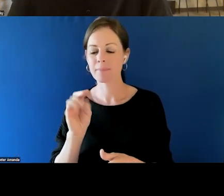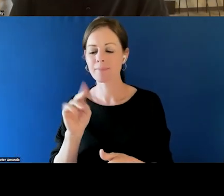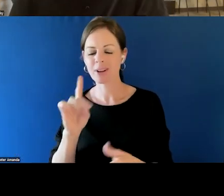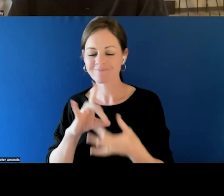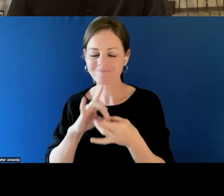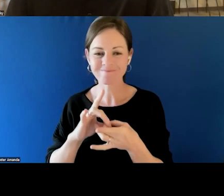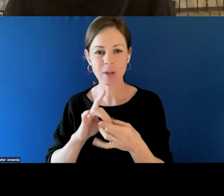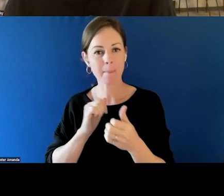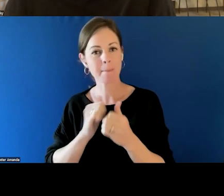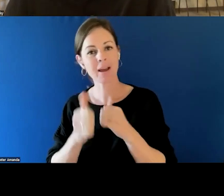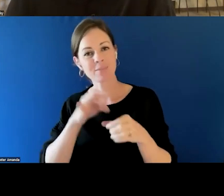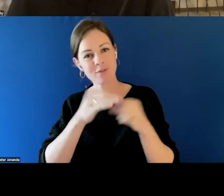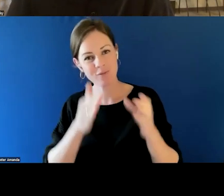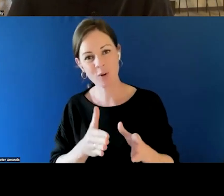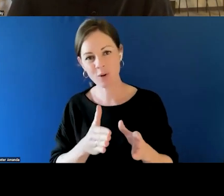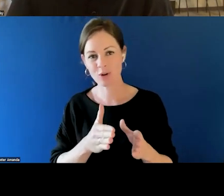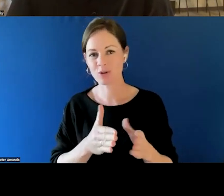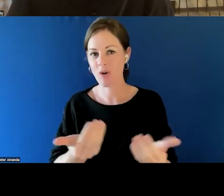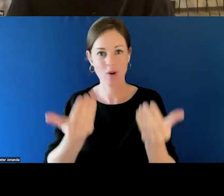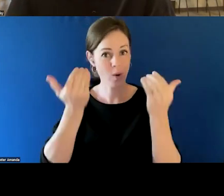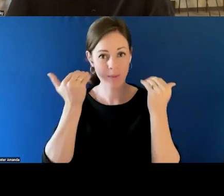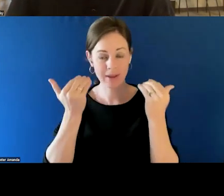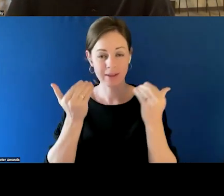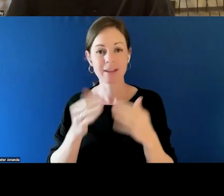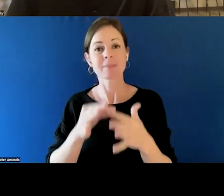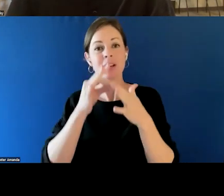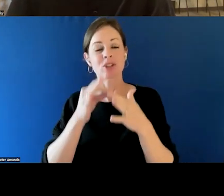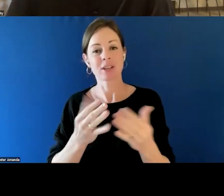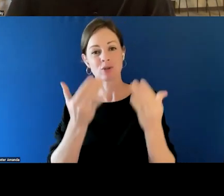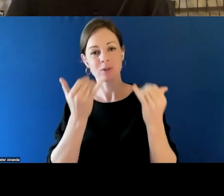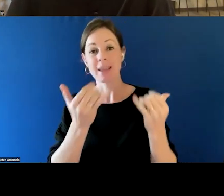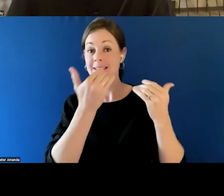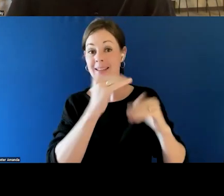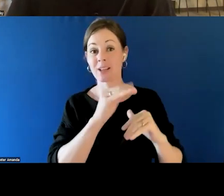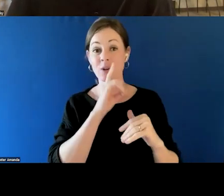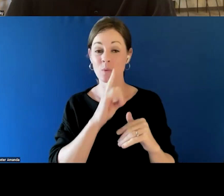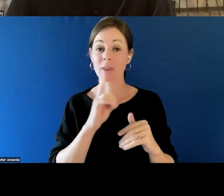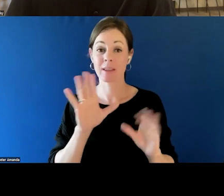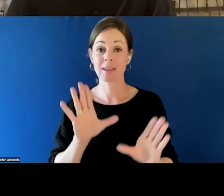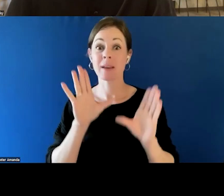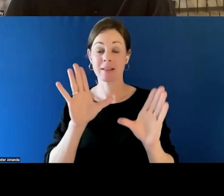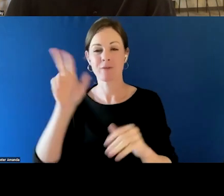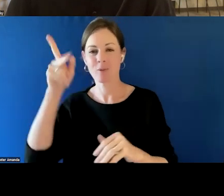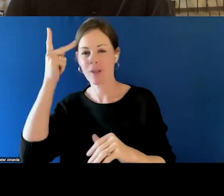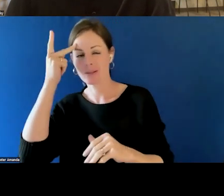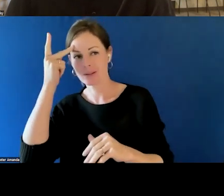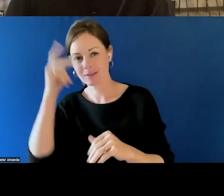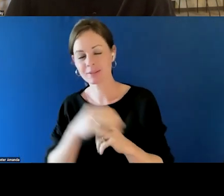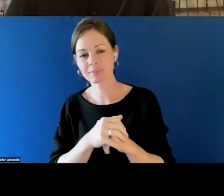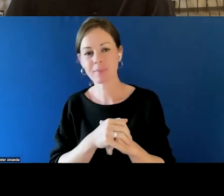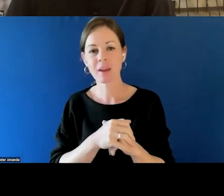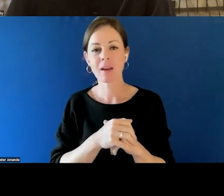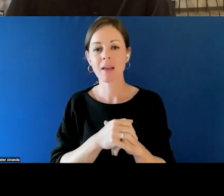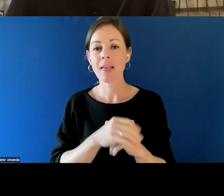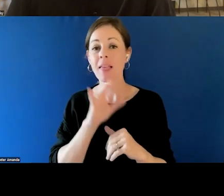the voters, especially considering today's standards of politics. And the